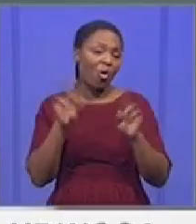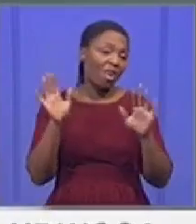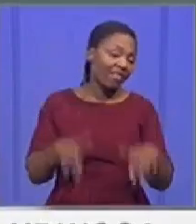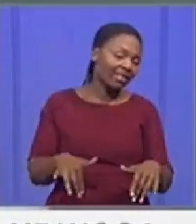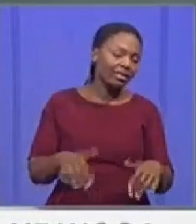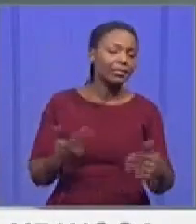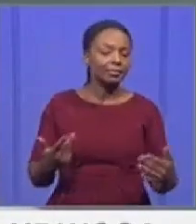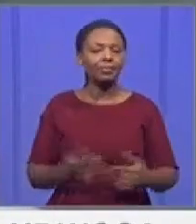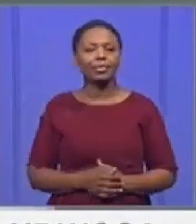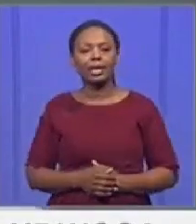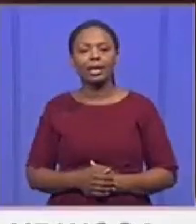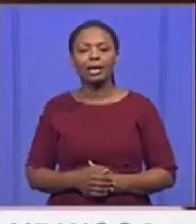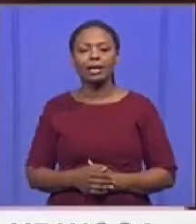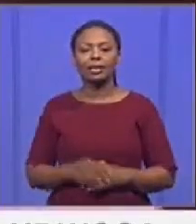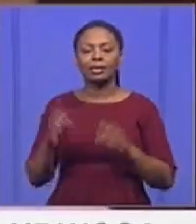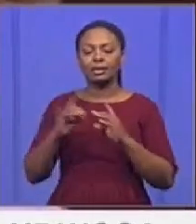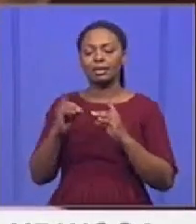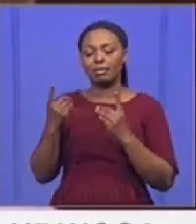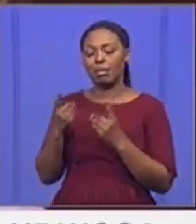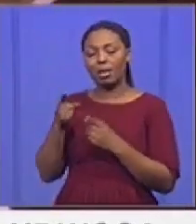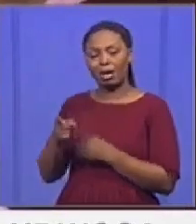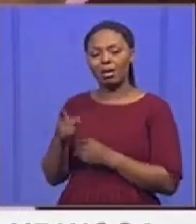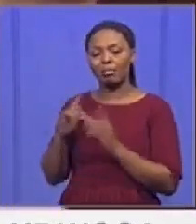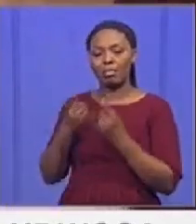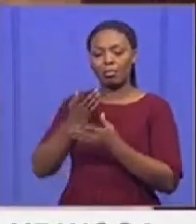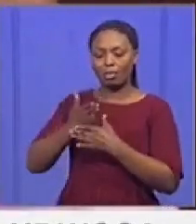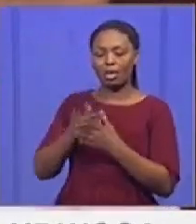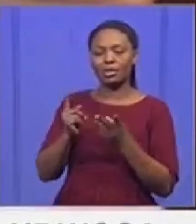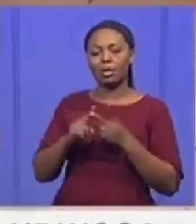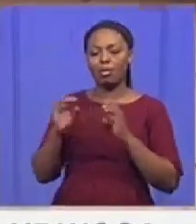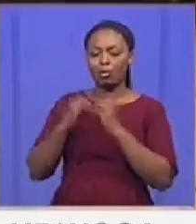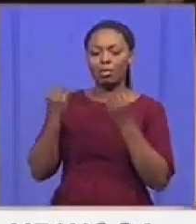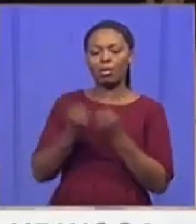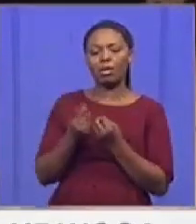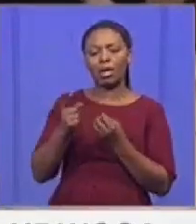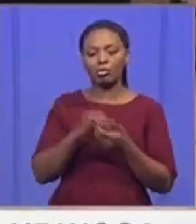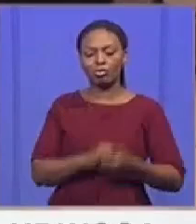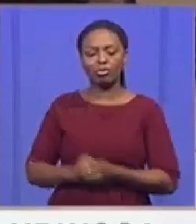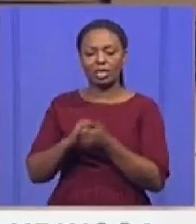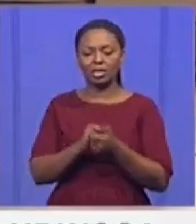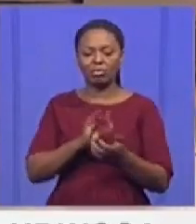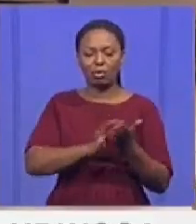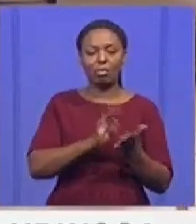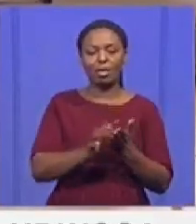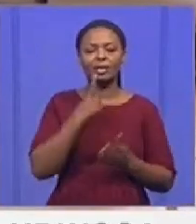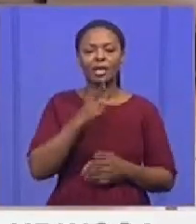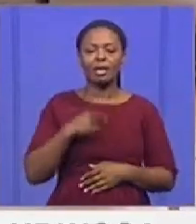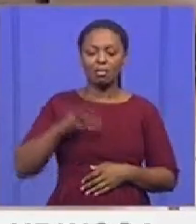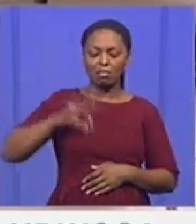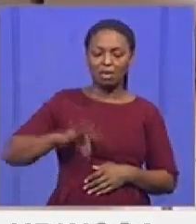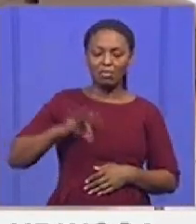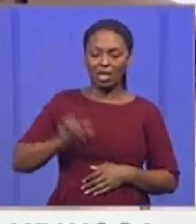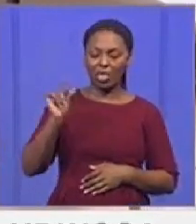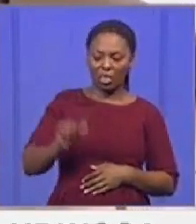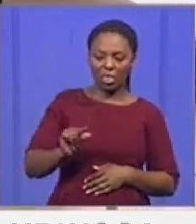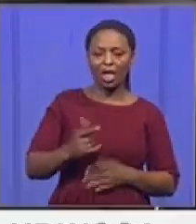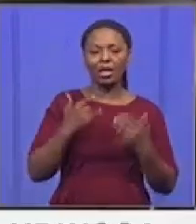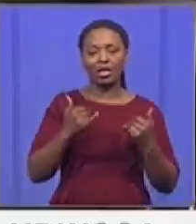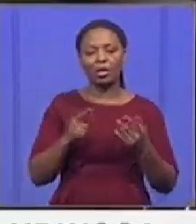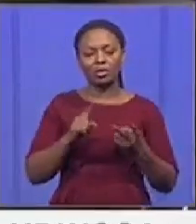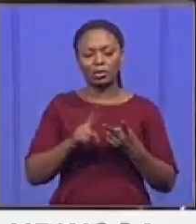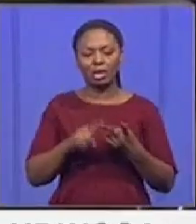la badiri la re seelo se se letleletsweng sa dituelo se beilwe go sireletsa badiri bao ba duelwang madi a kwa tlase le go fokotsa